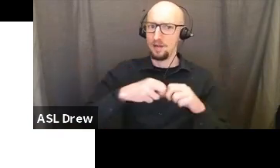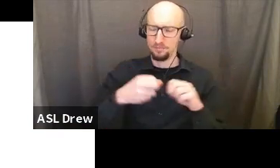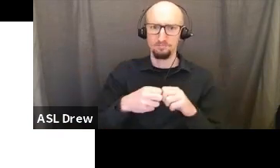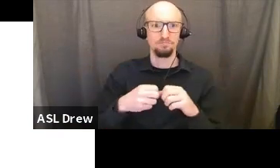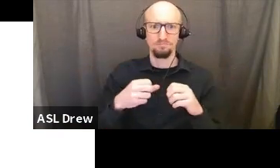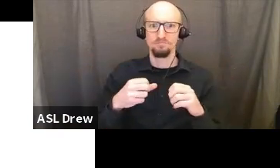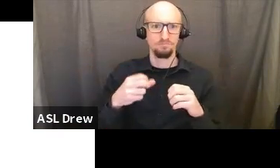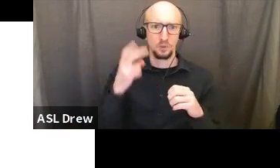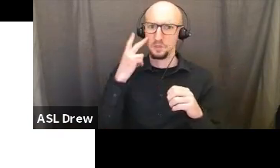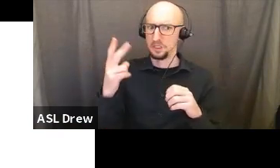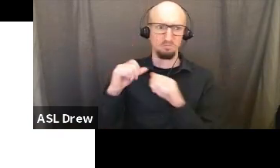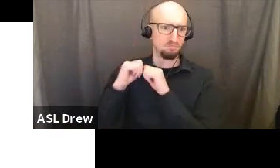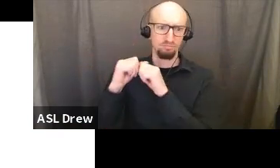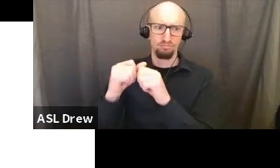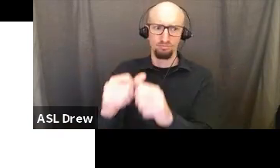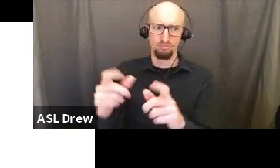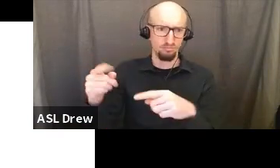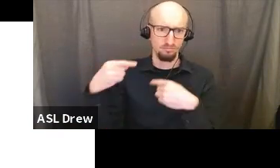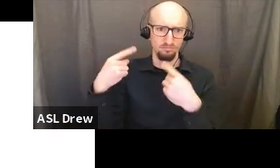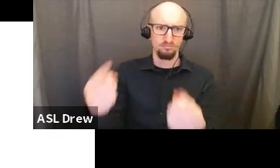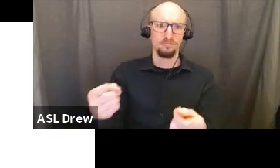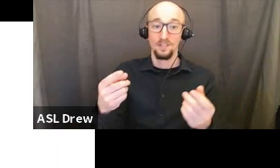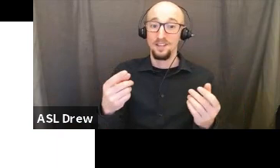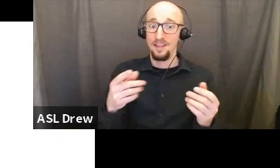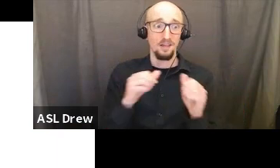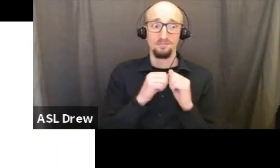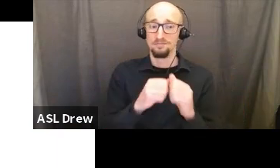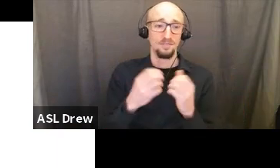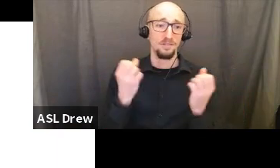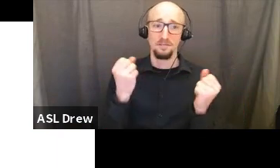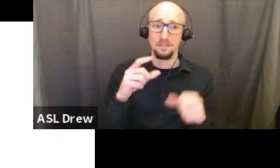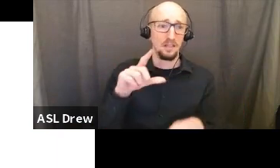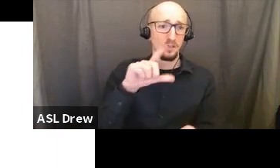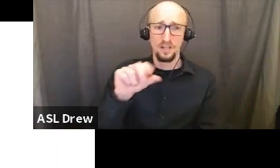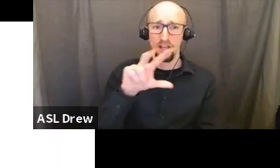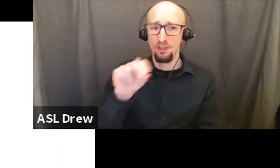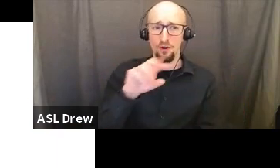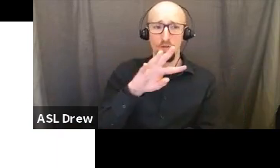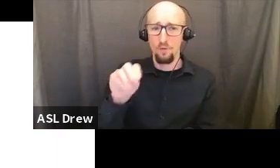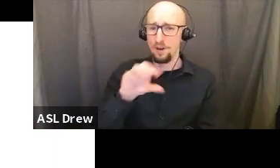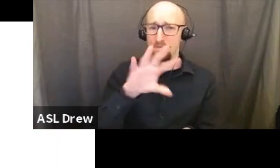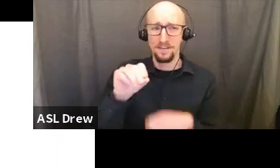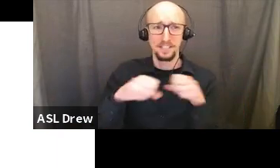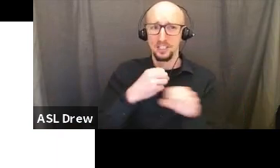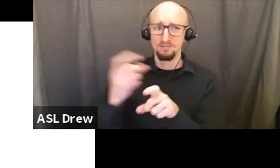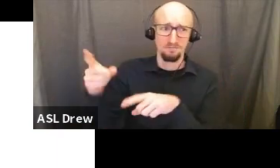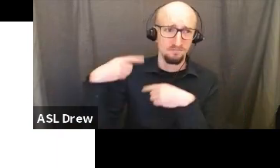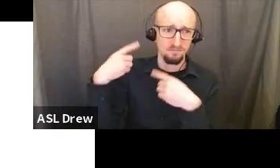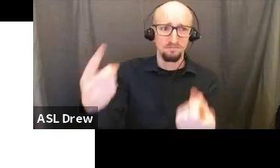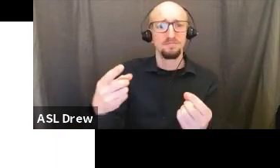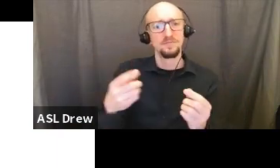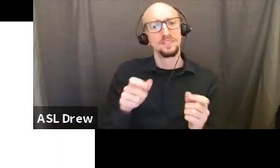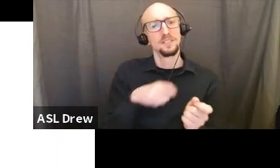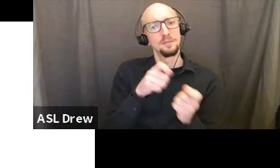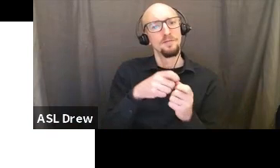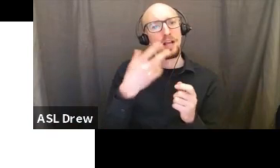been sustained in many cases for decades at selective high schools. And the